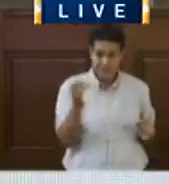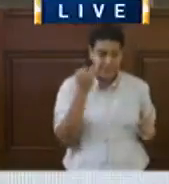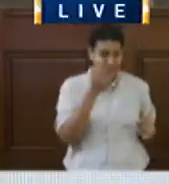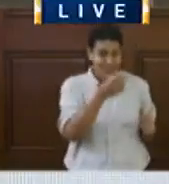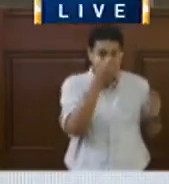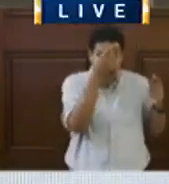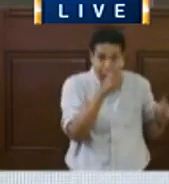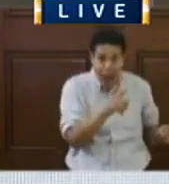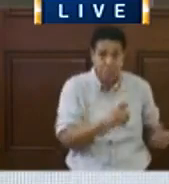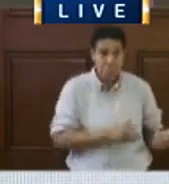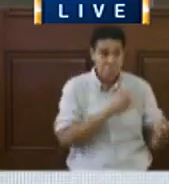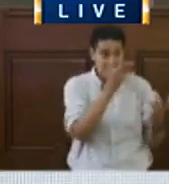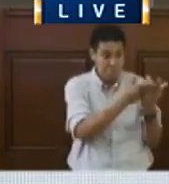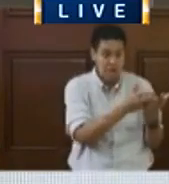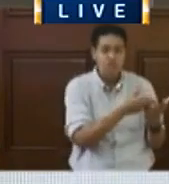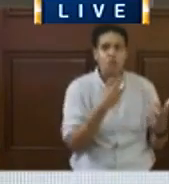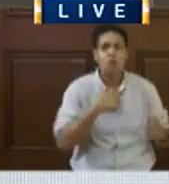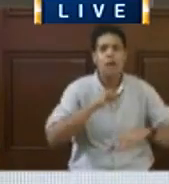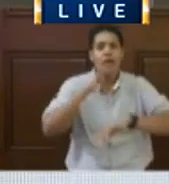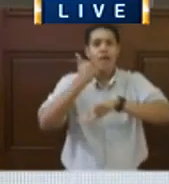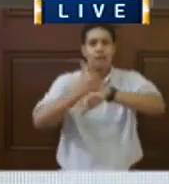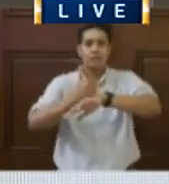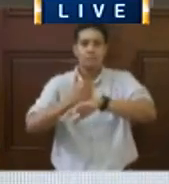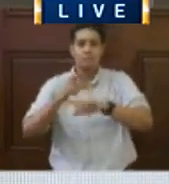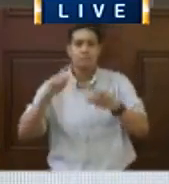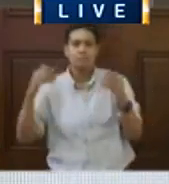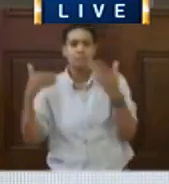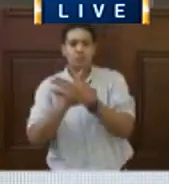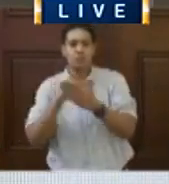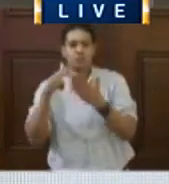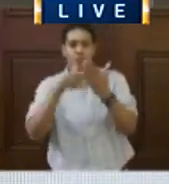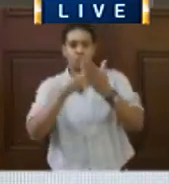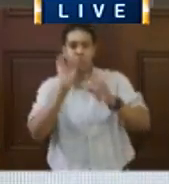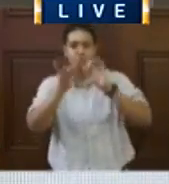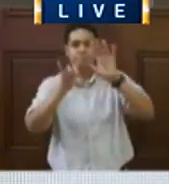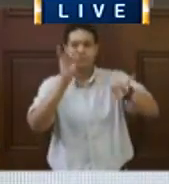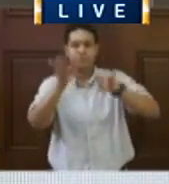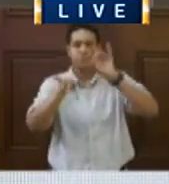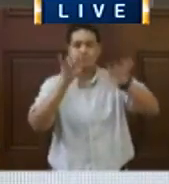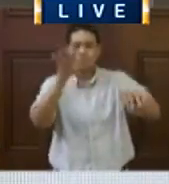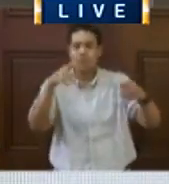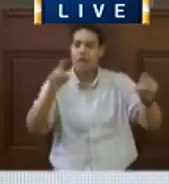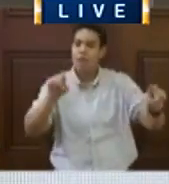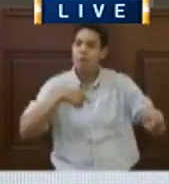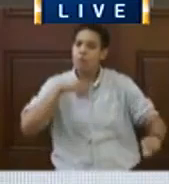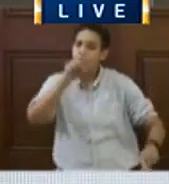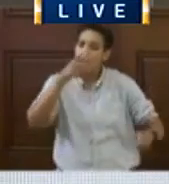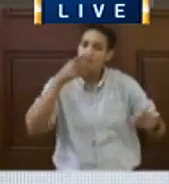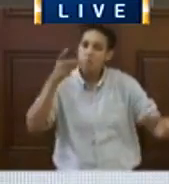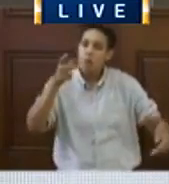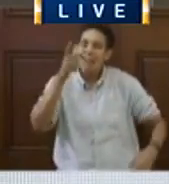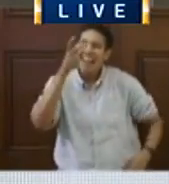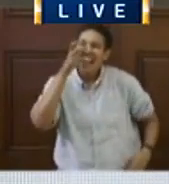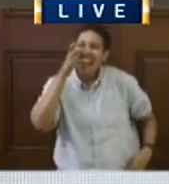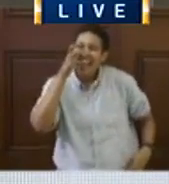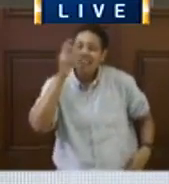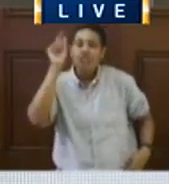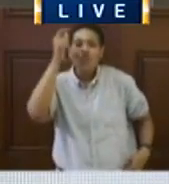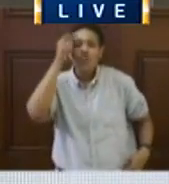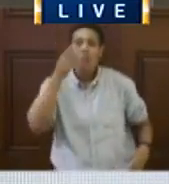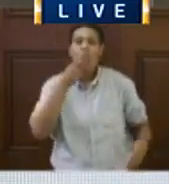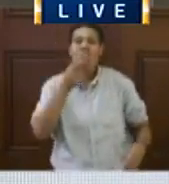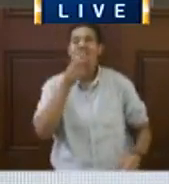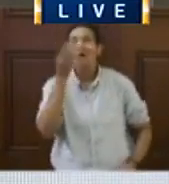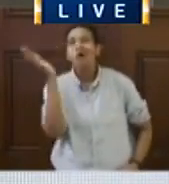met, then we escalate the measures. What we ask of the public is to listen closely to what the government is saying, follow